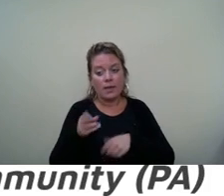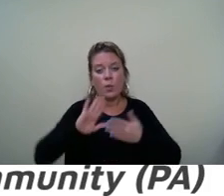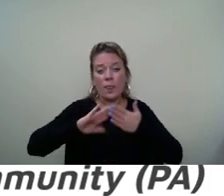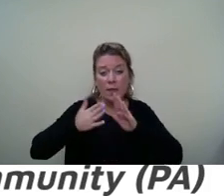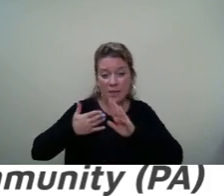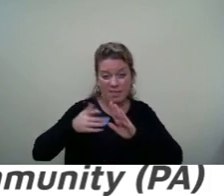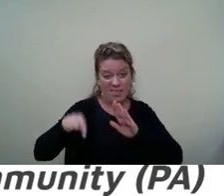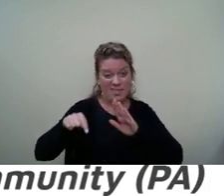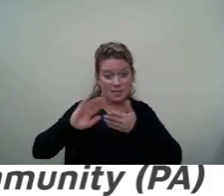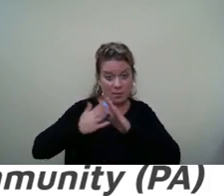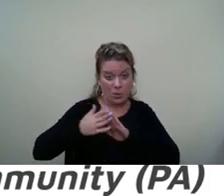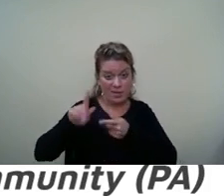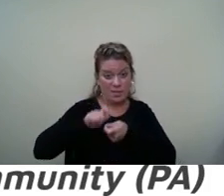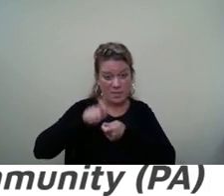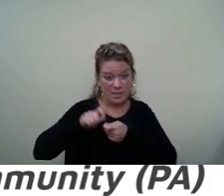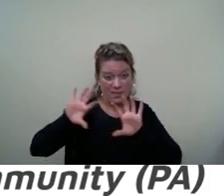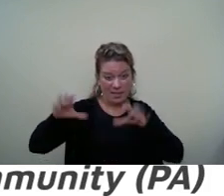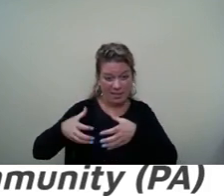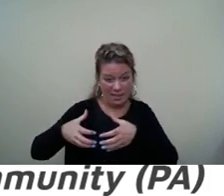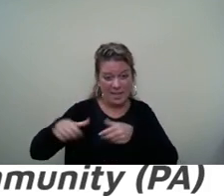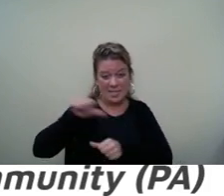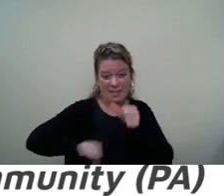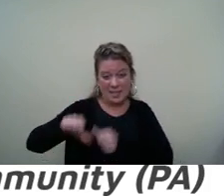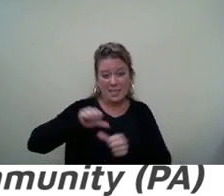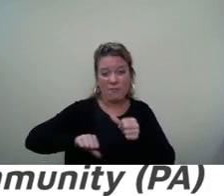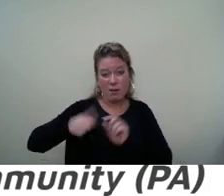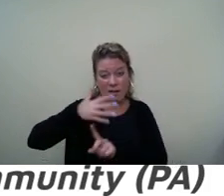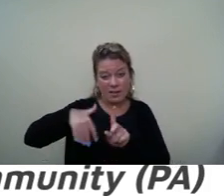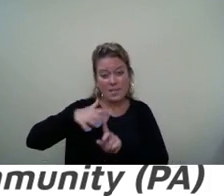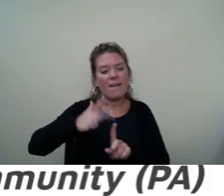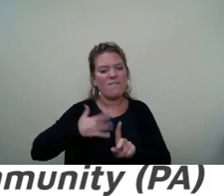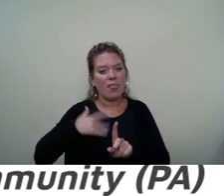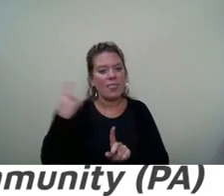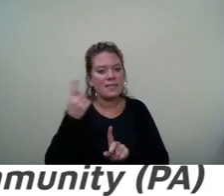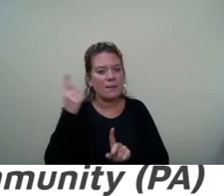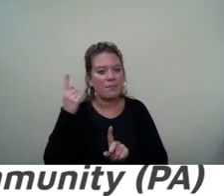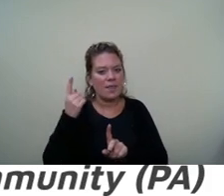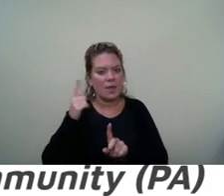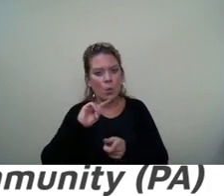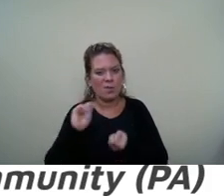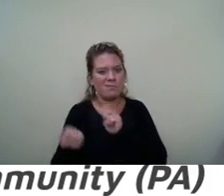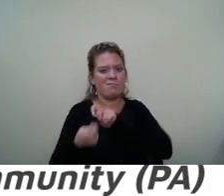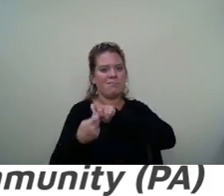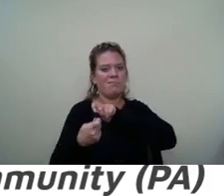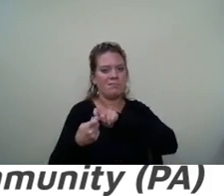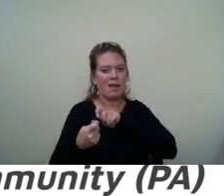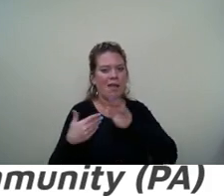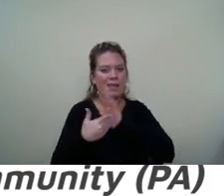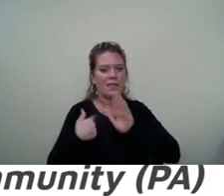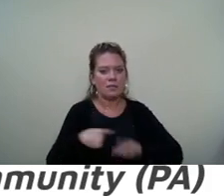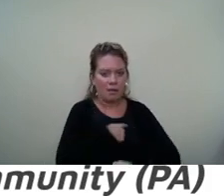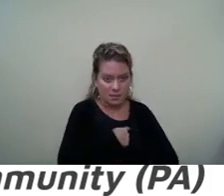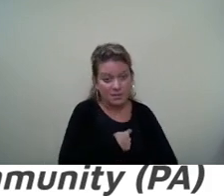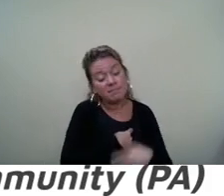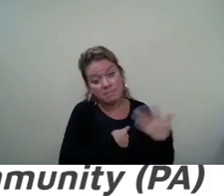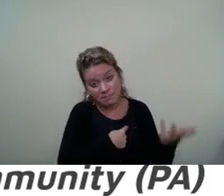community specifically, in a scientific context, felt that something was perpetrated against them, and rightfully so, as we've seen